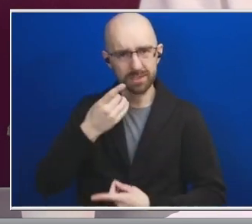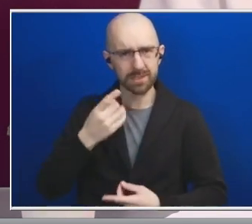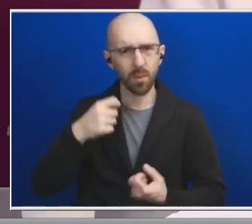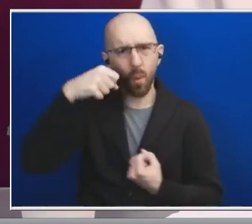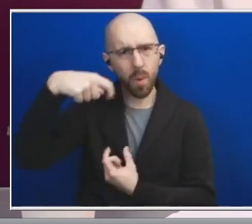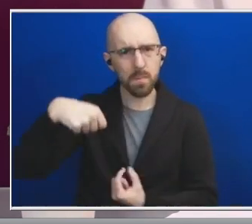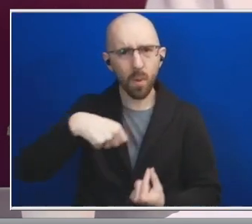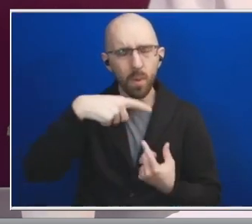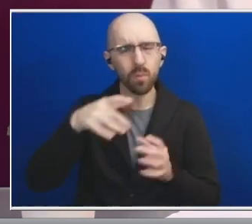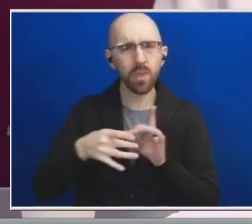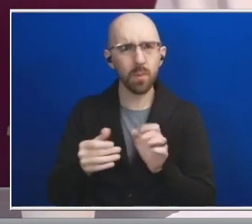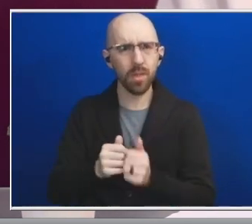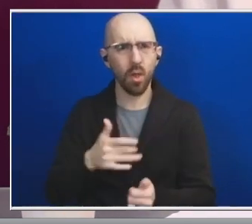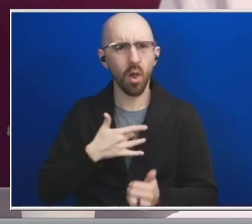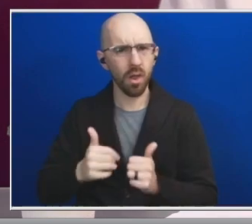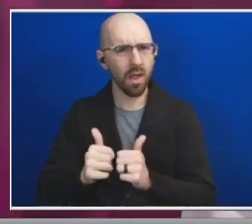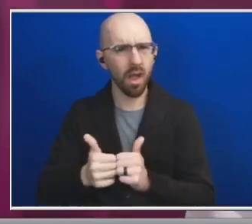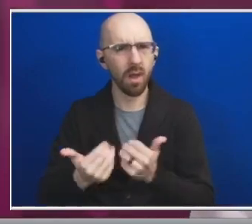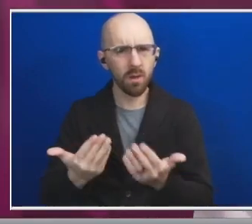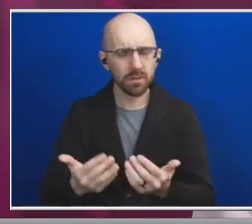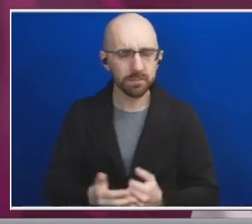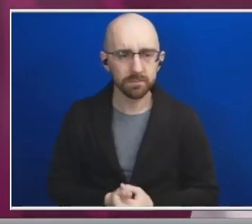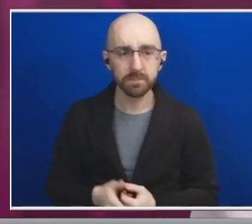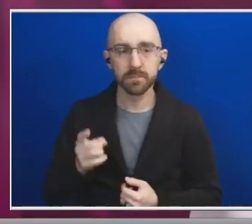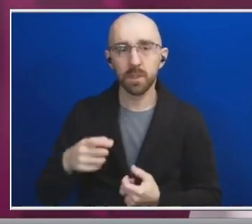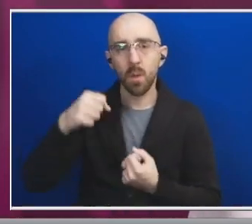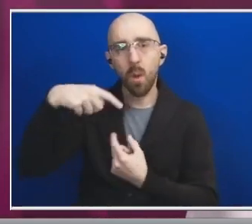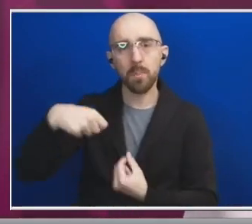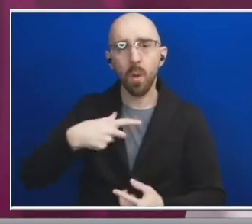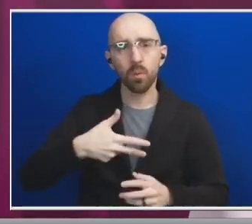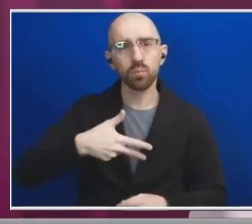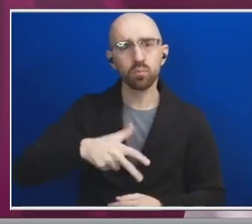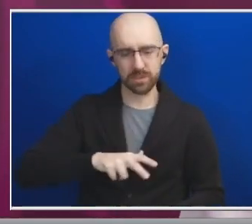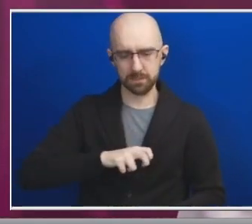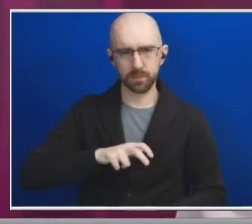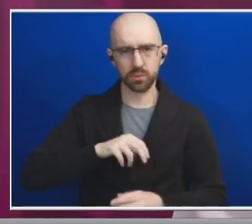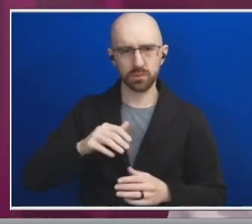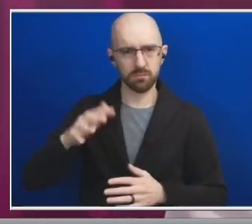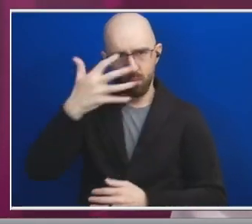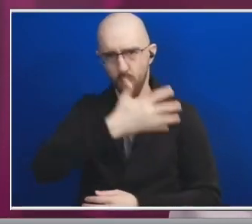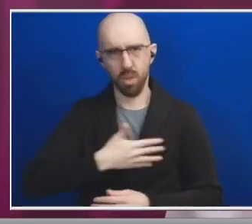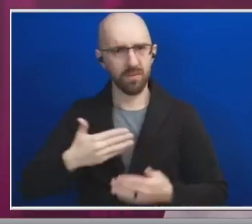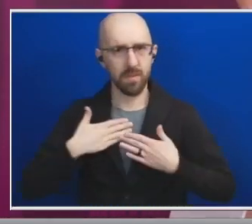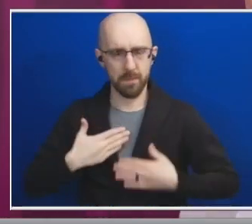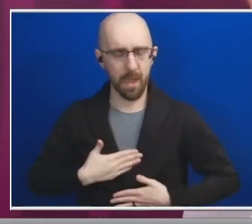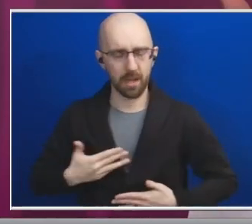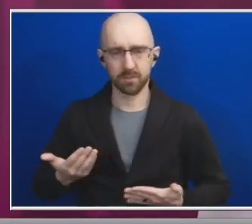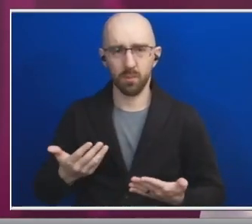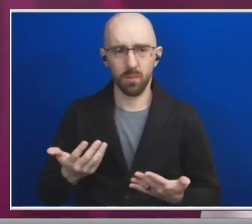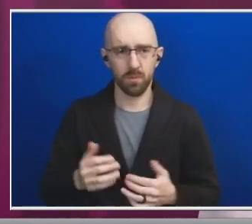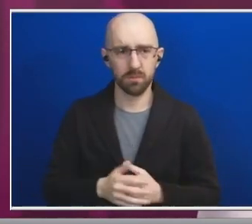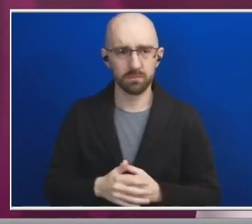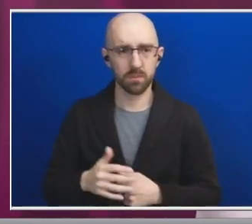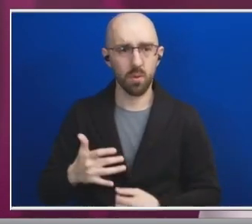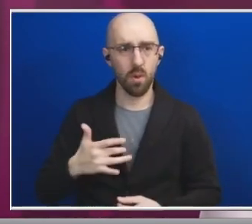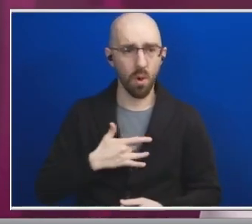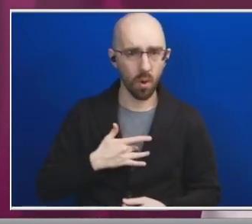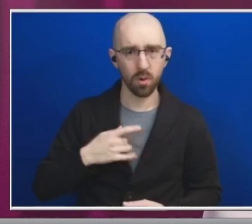heart? Well, I mean, there's hormone receptors in almost all of our body. So there's heart, there's brain, there's